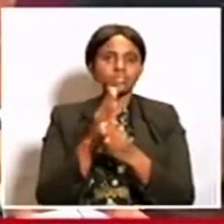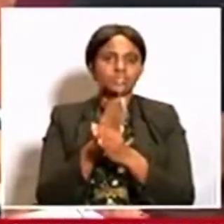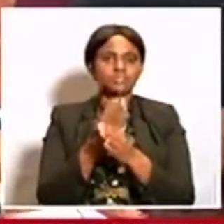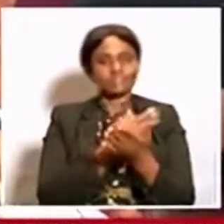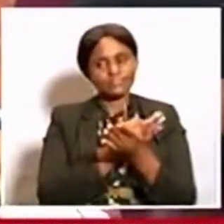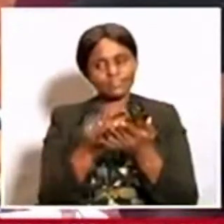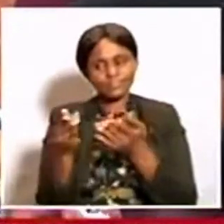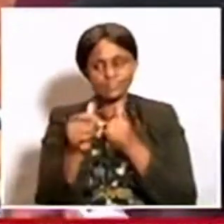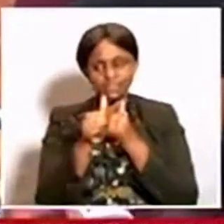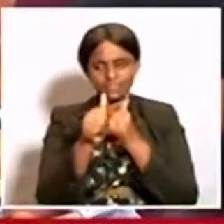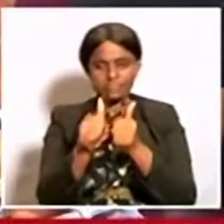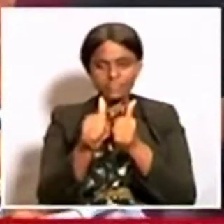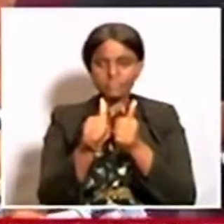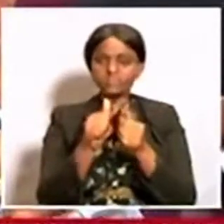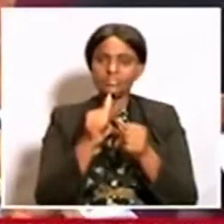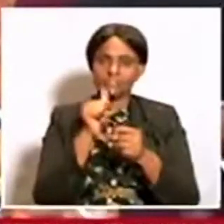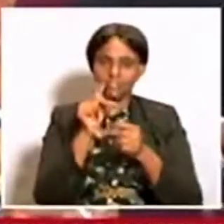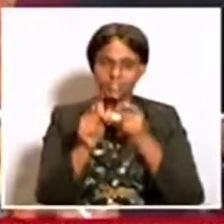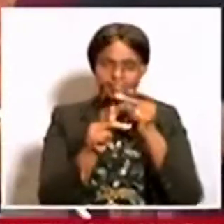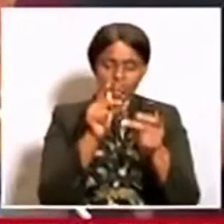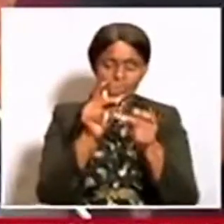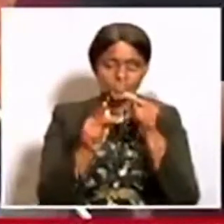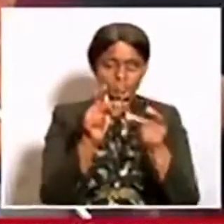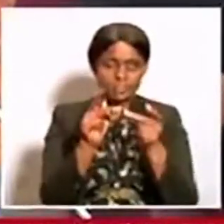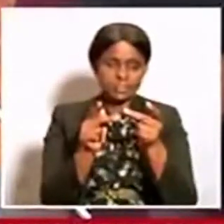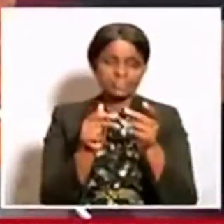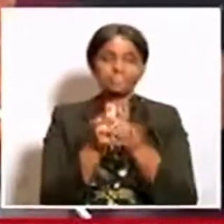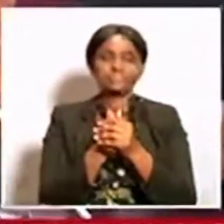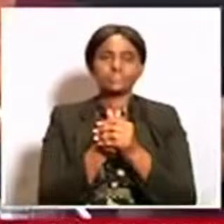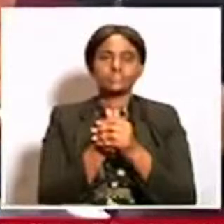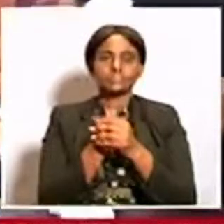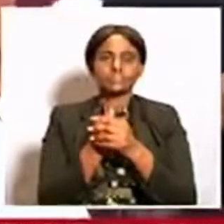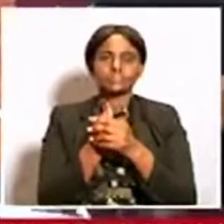Failure to follow tender procedures.